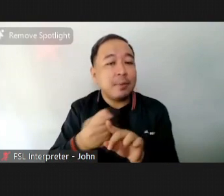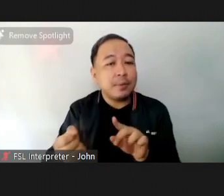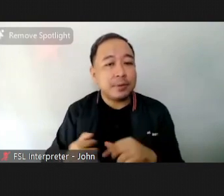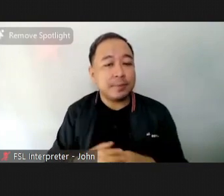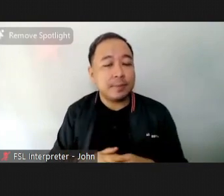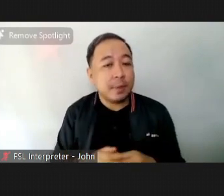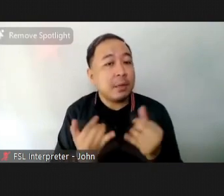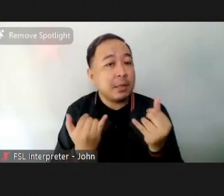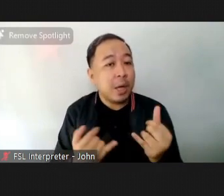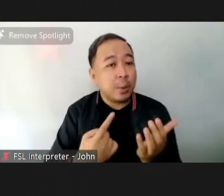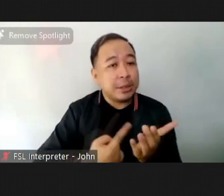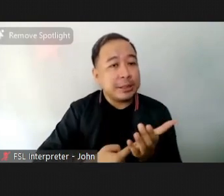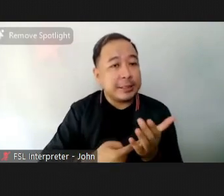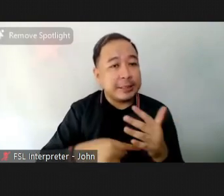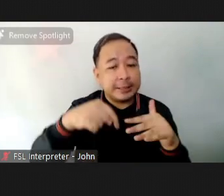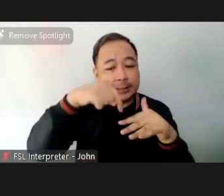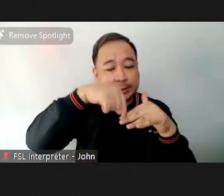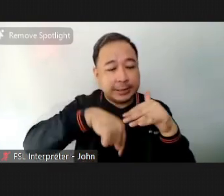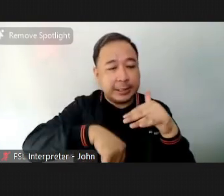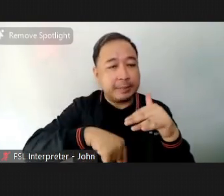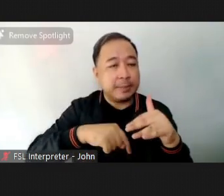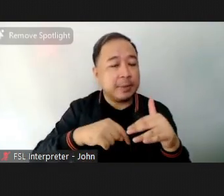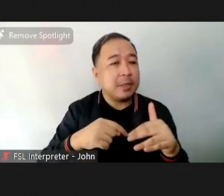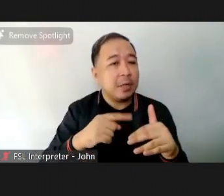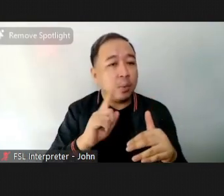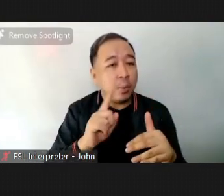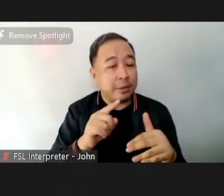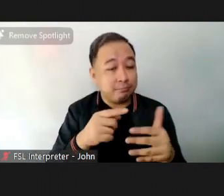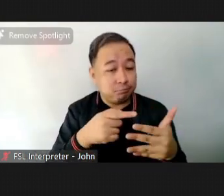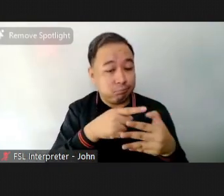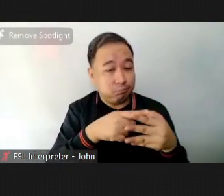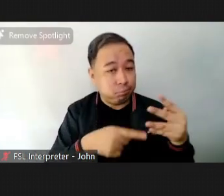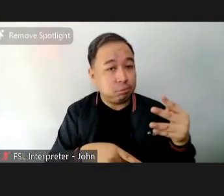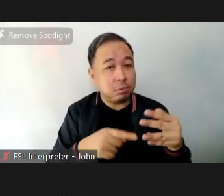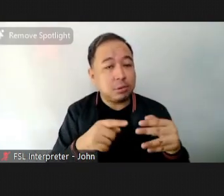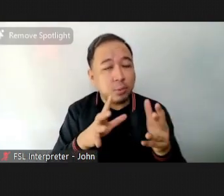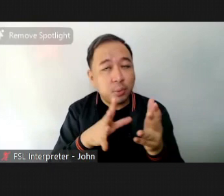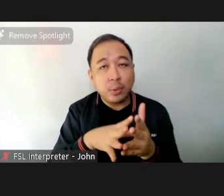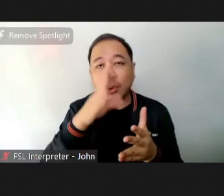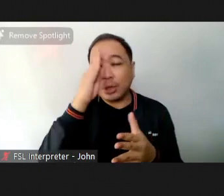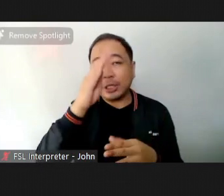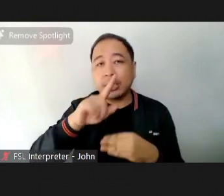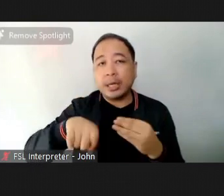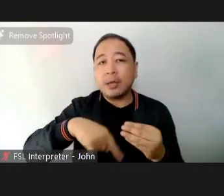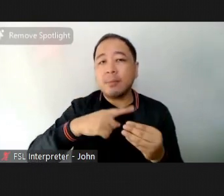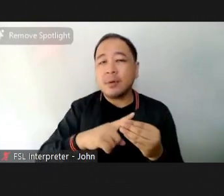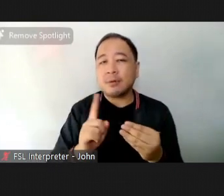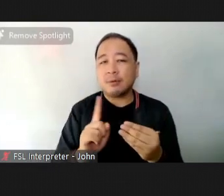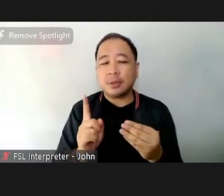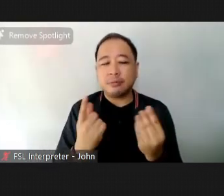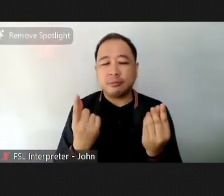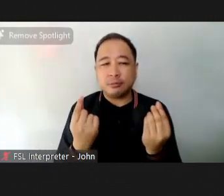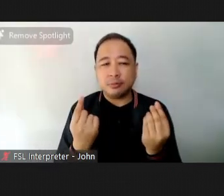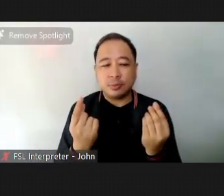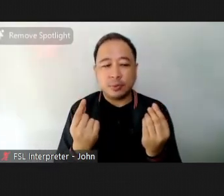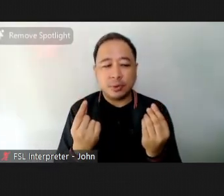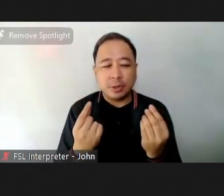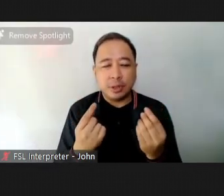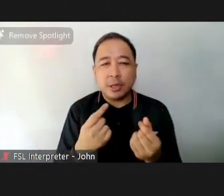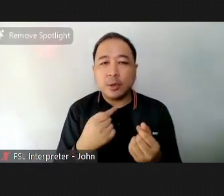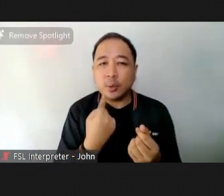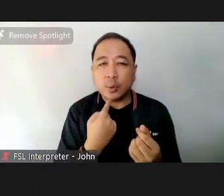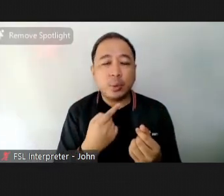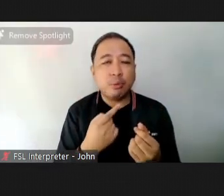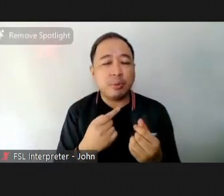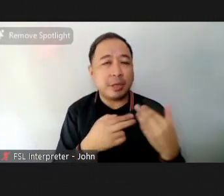natin ang mga details po ng isa-isa po dito para po malaman po natin kung ano po talaga yung gagawin and kung sino po ang